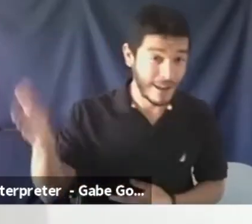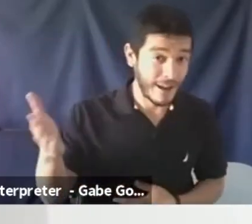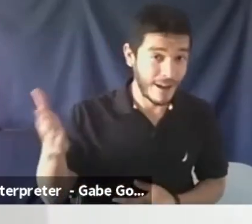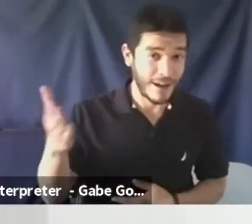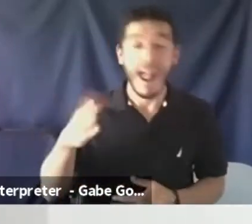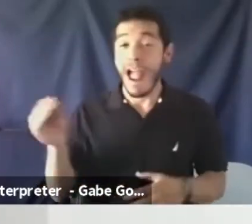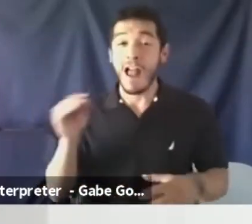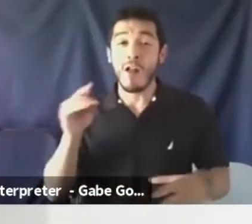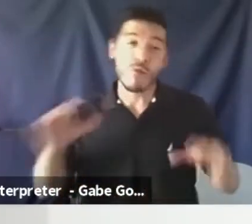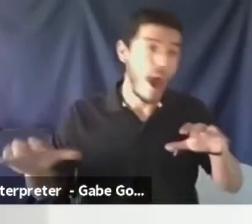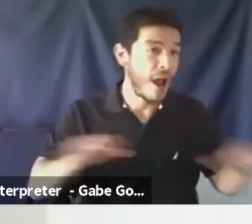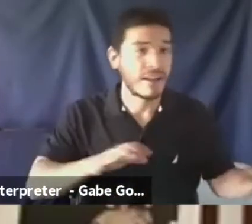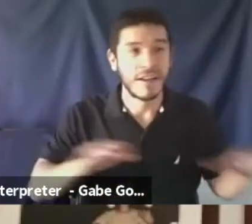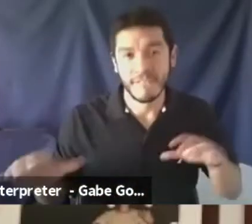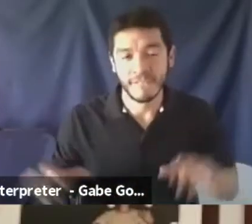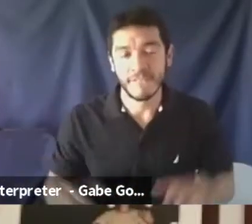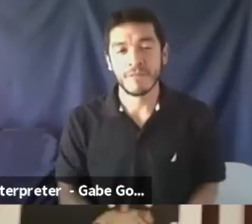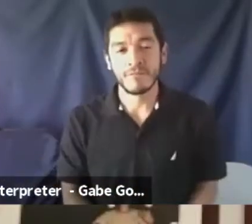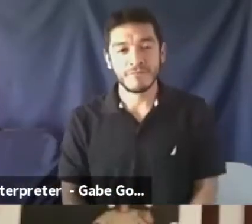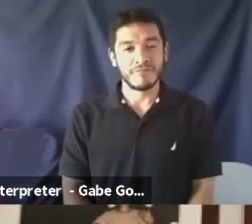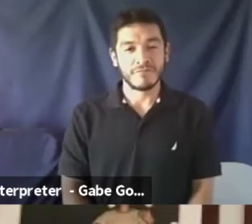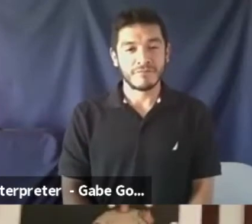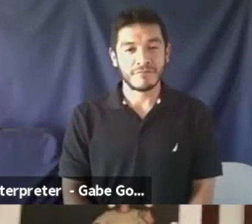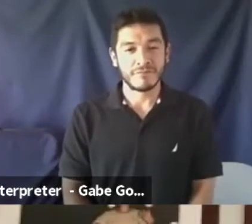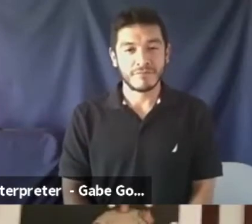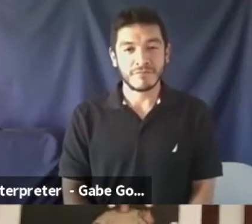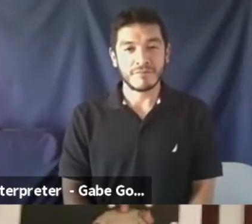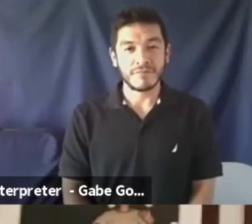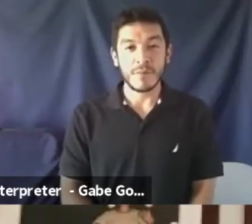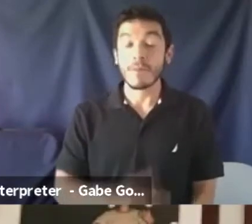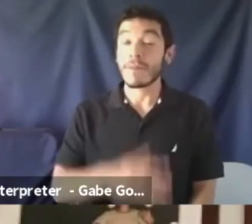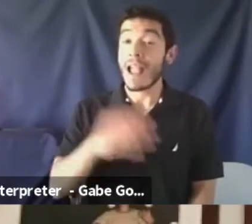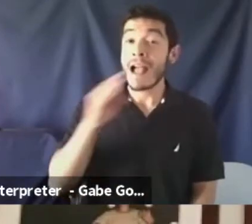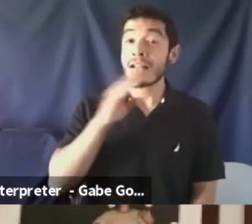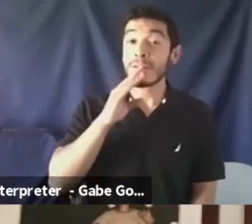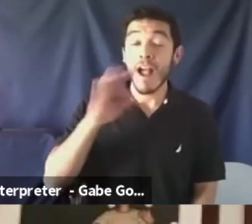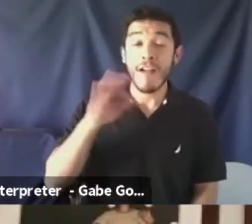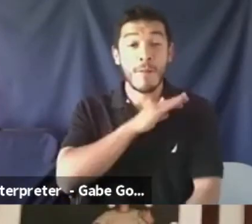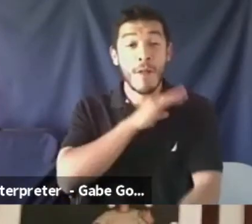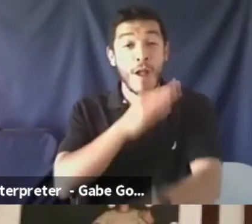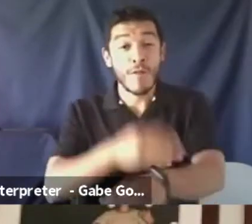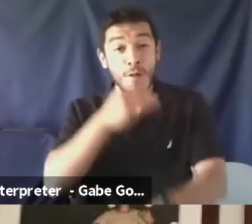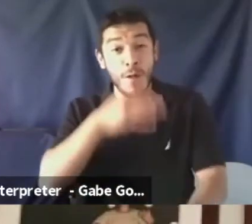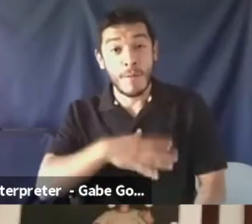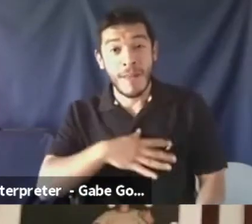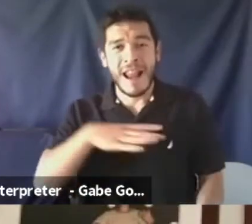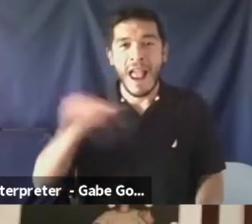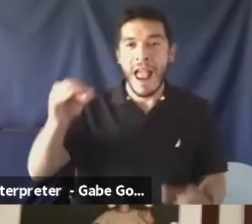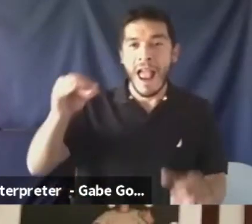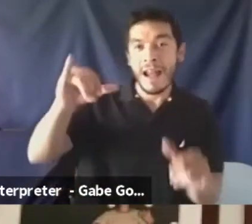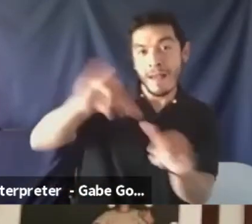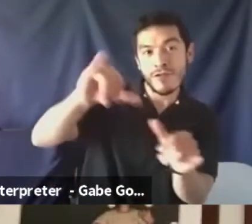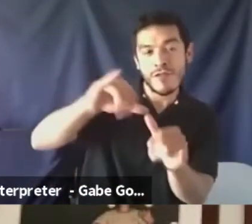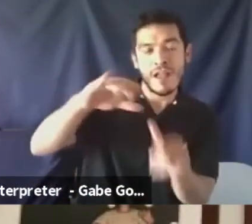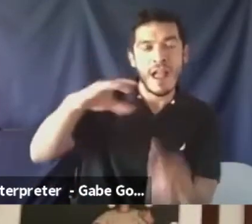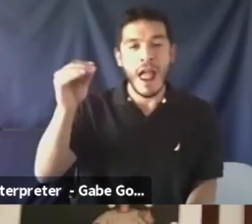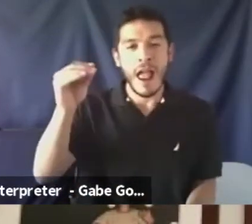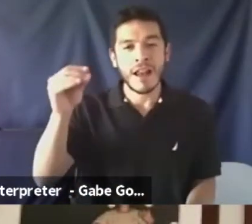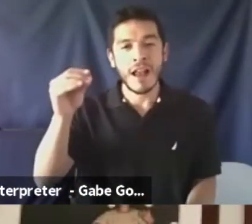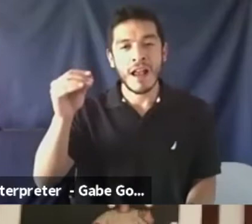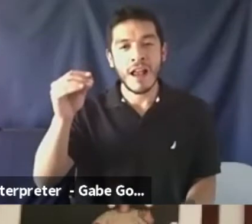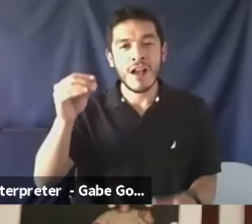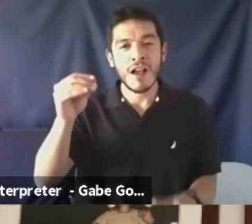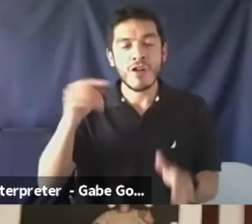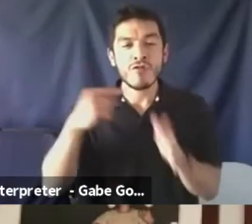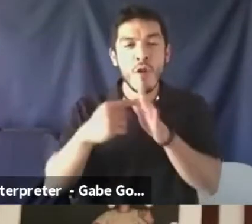active. And, you know, speaking of powerful women and imagery and movement, Tiara, I want to jump to